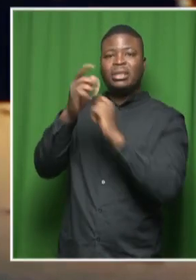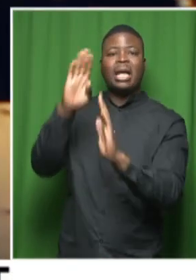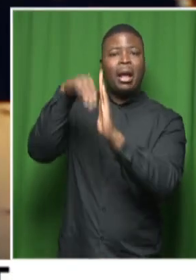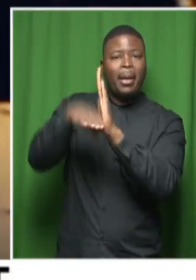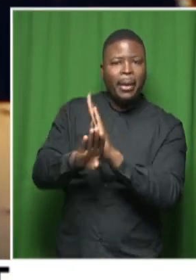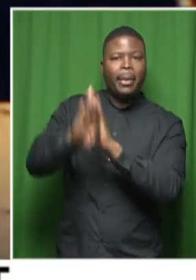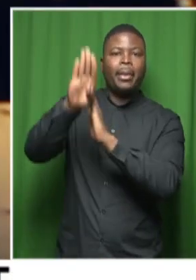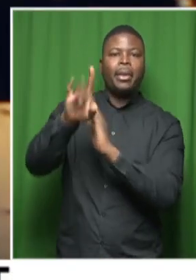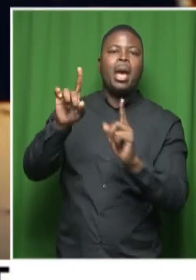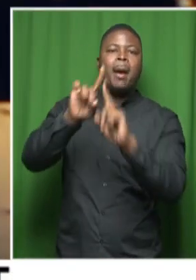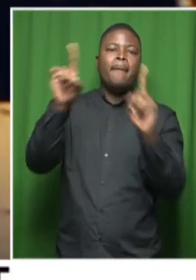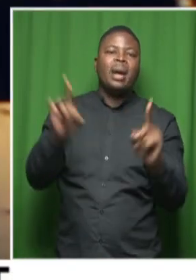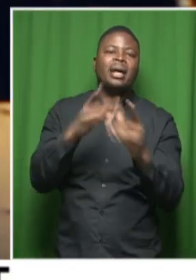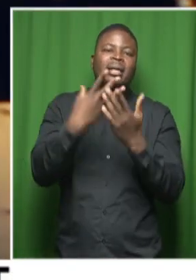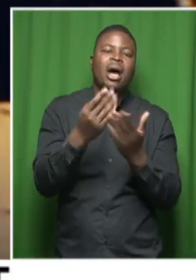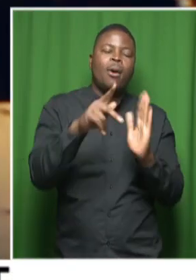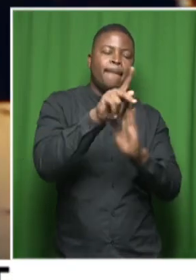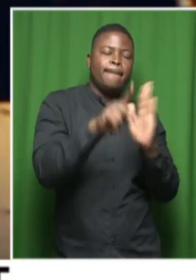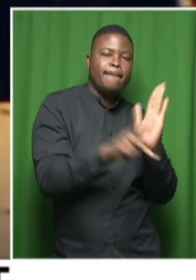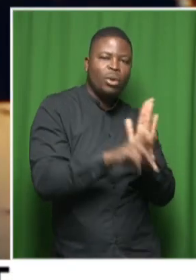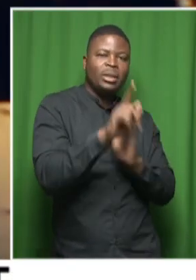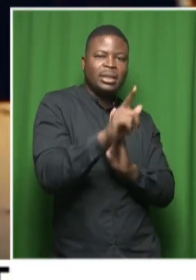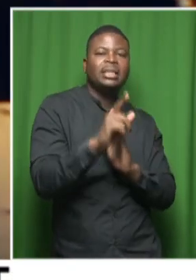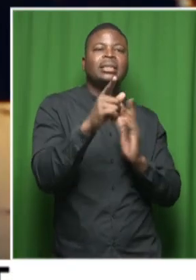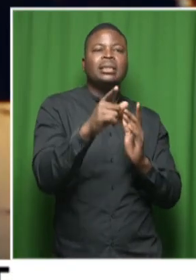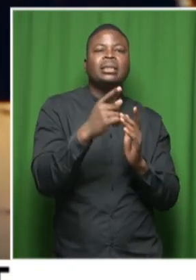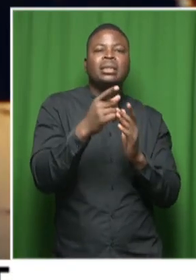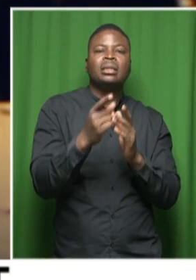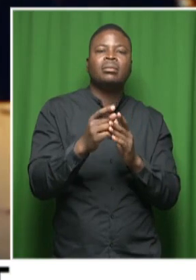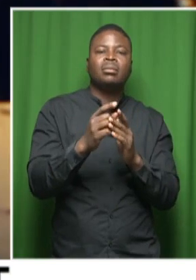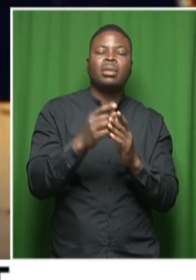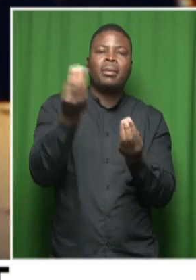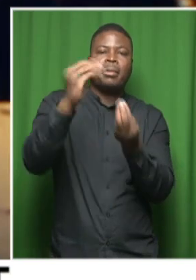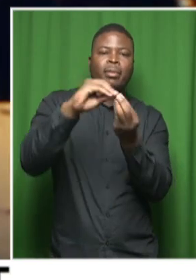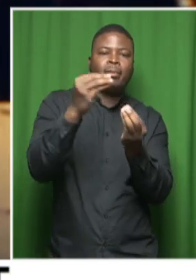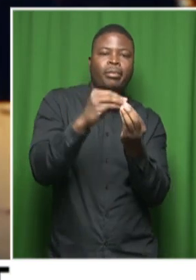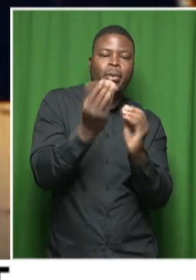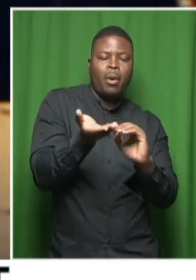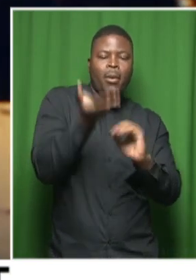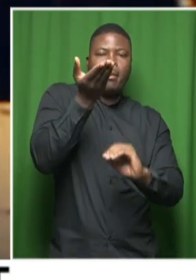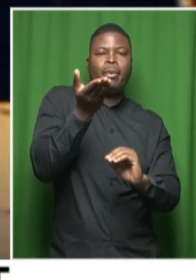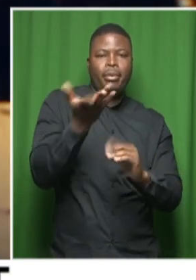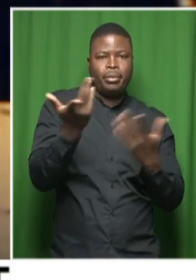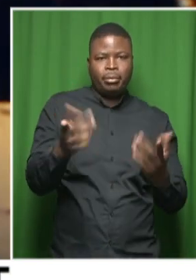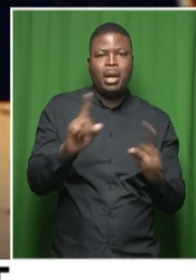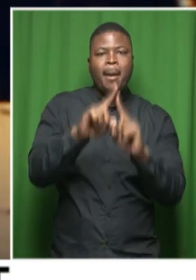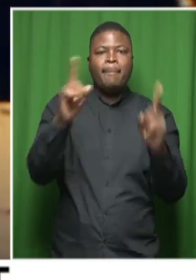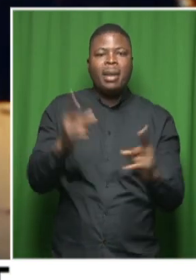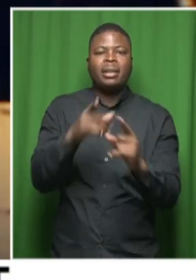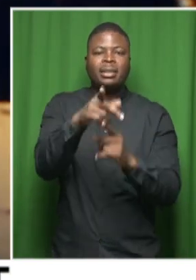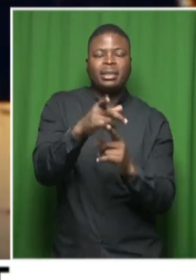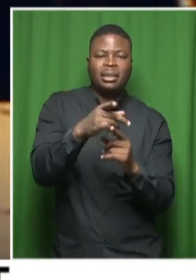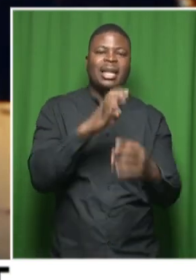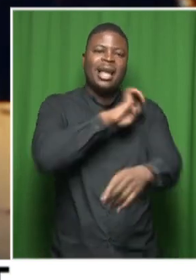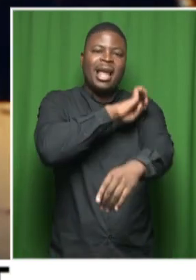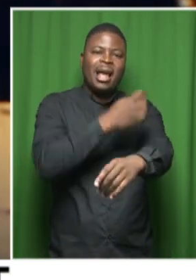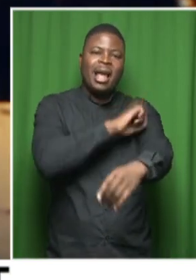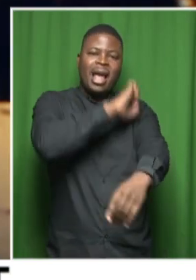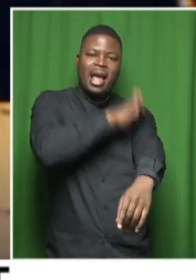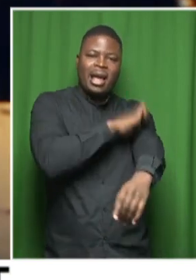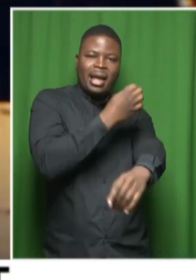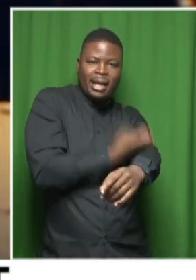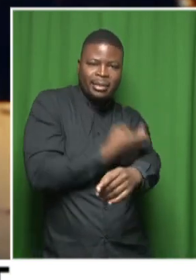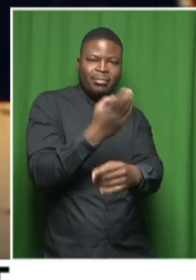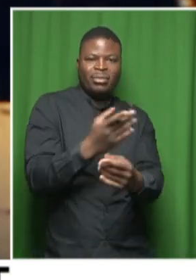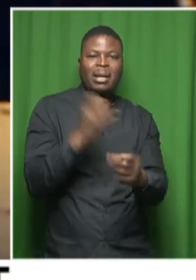towards tighter monetary policy. Now, the International Energy Agency estimates that by the end of the year, 30 million